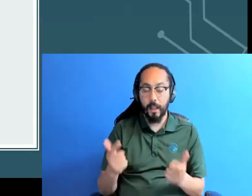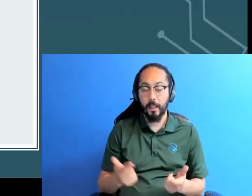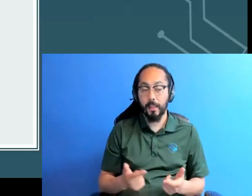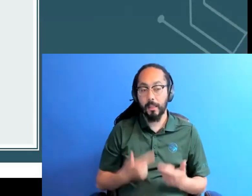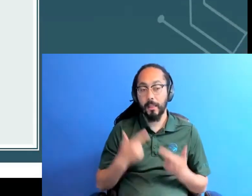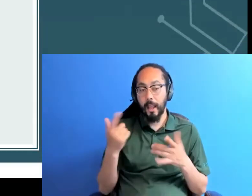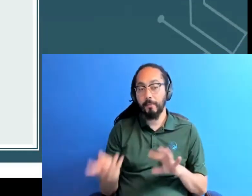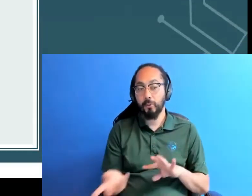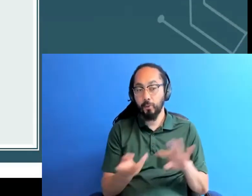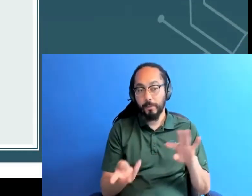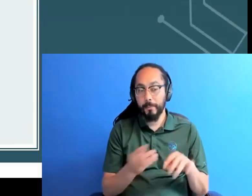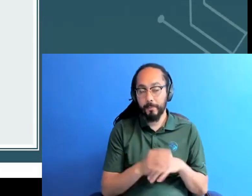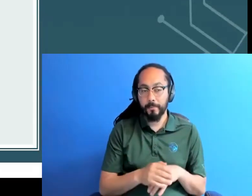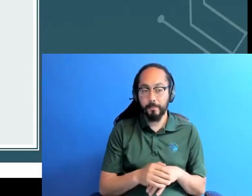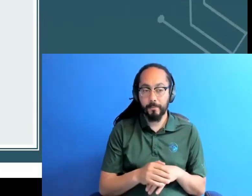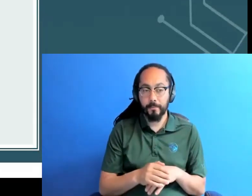streaming,